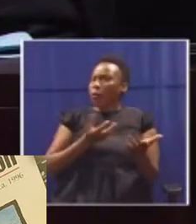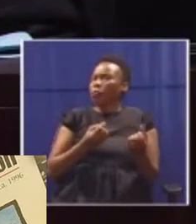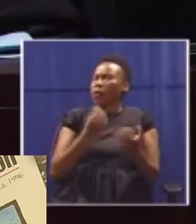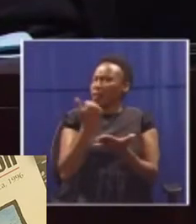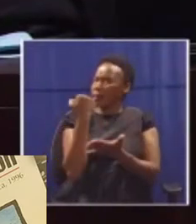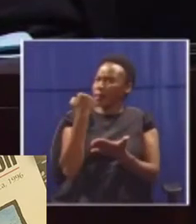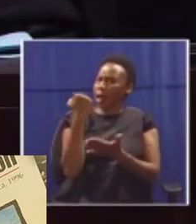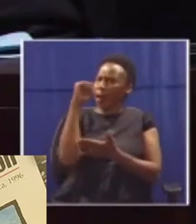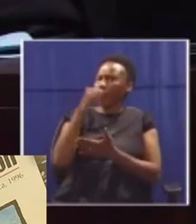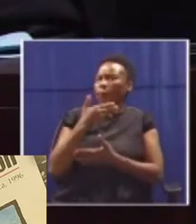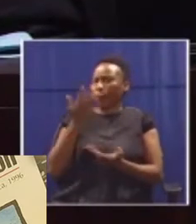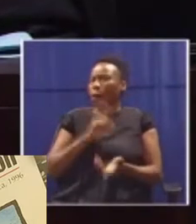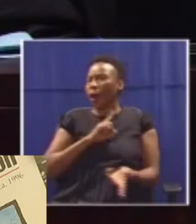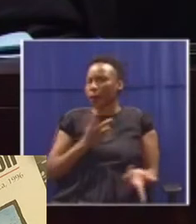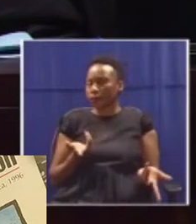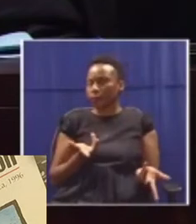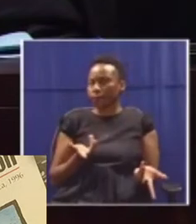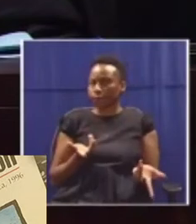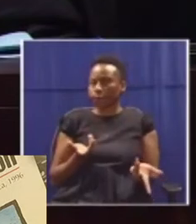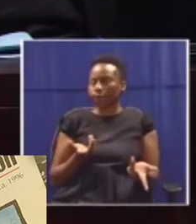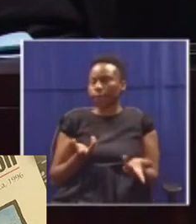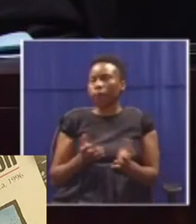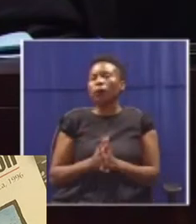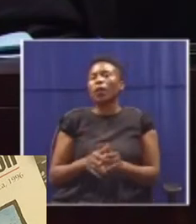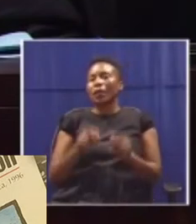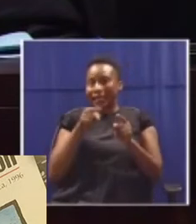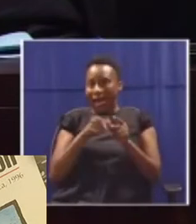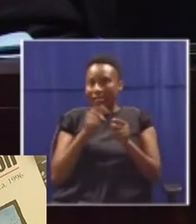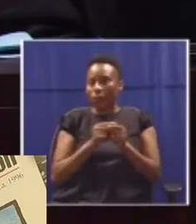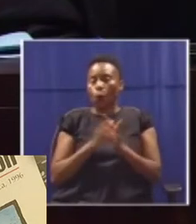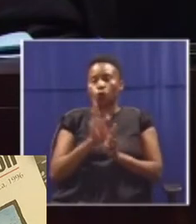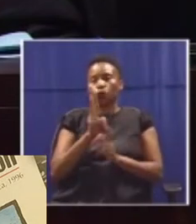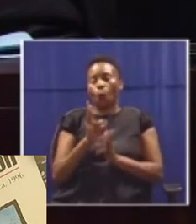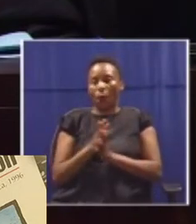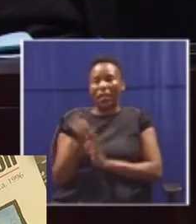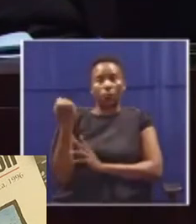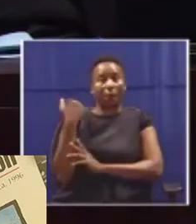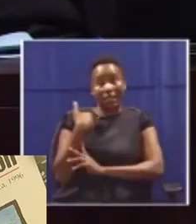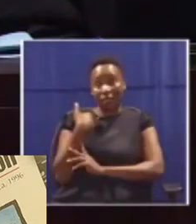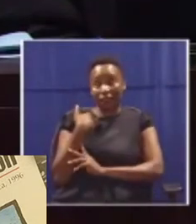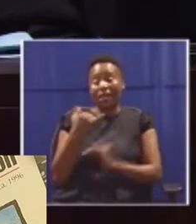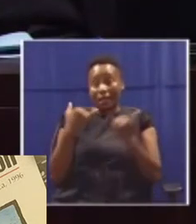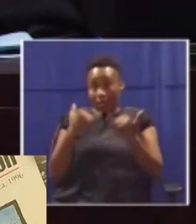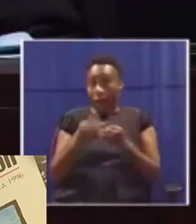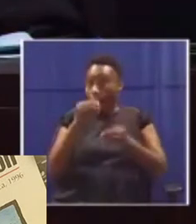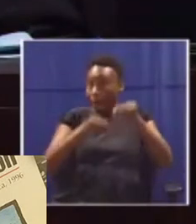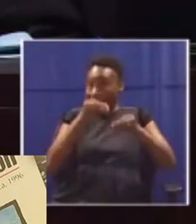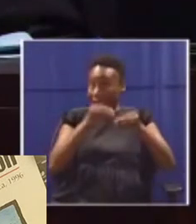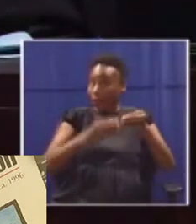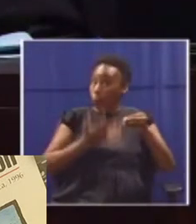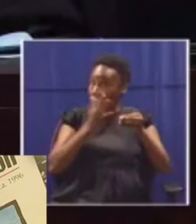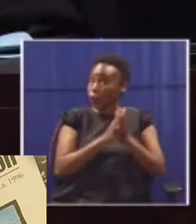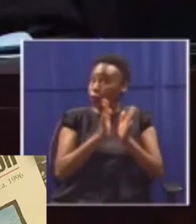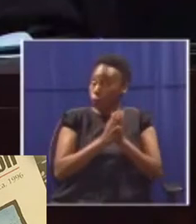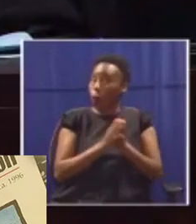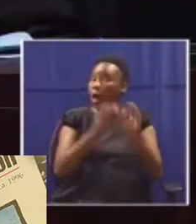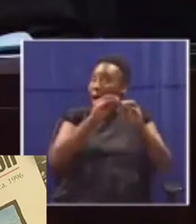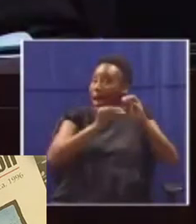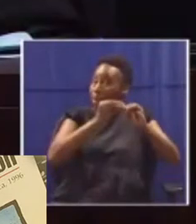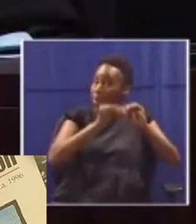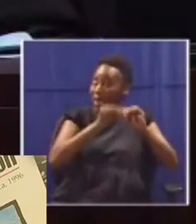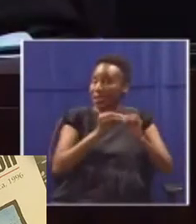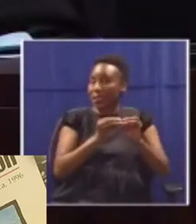to court, and which is expensive. The bill seeks to amend definitions in